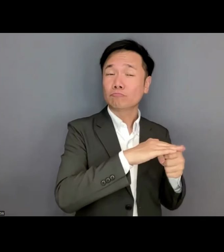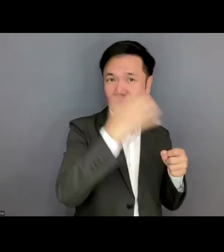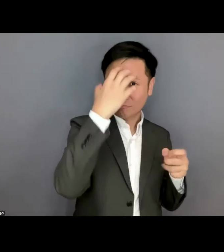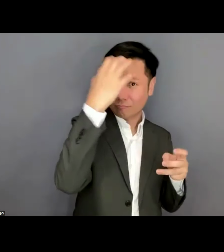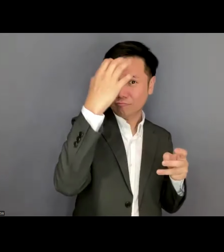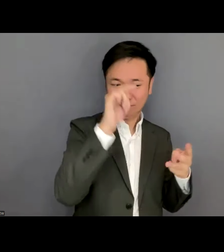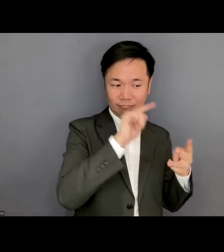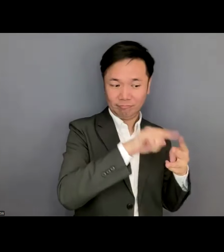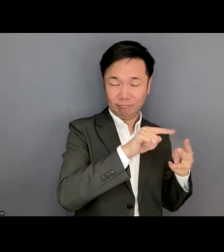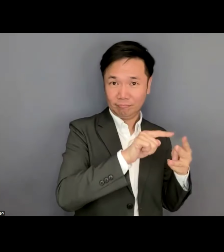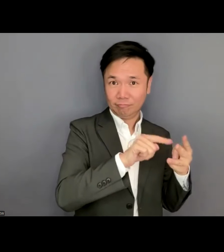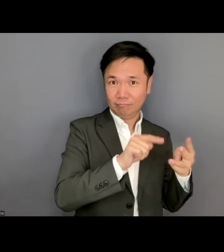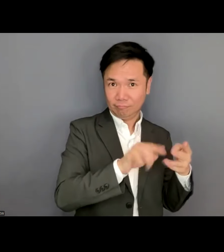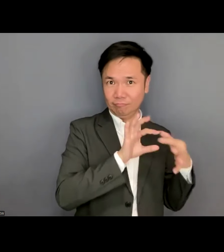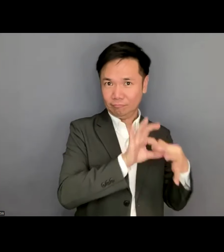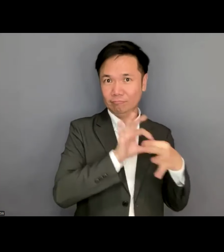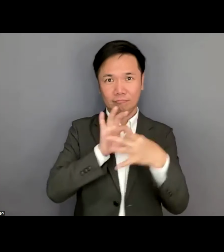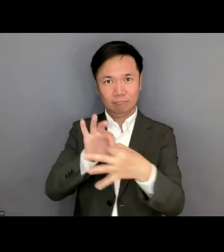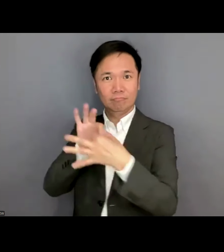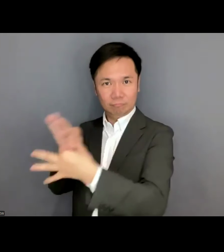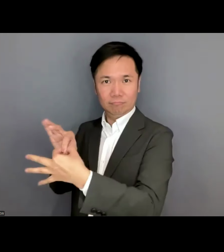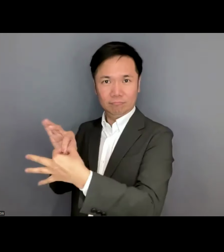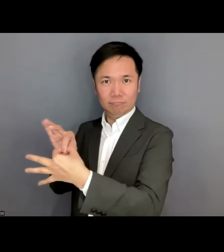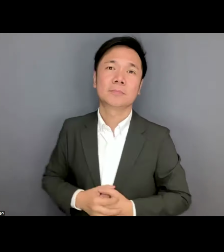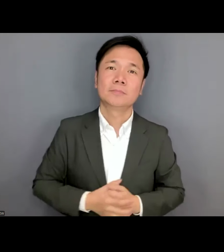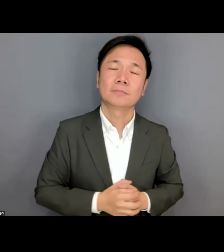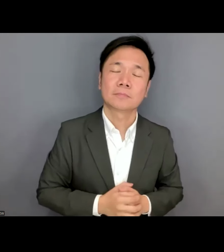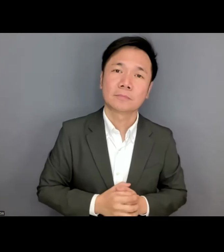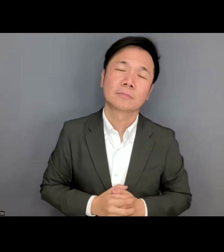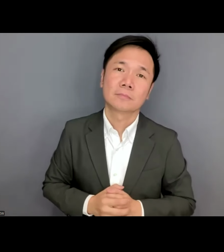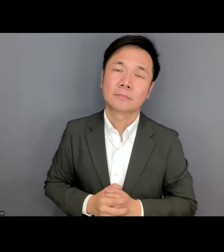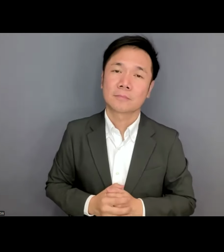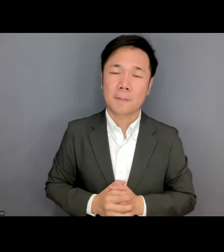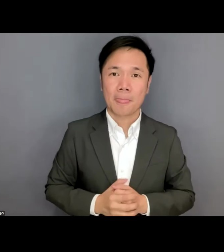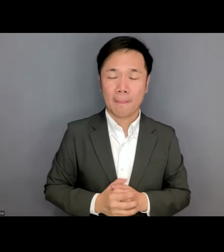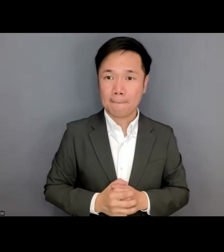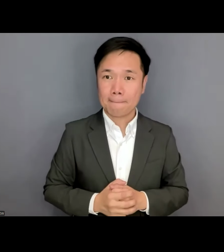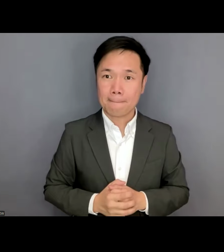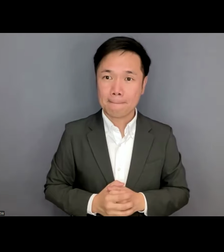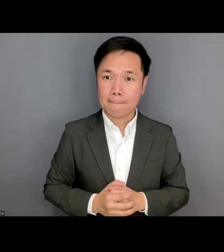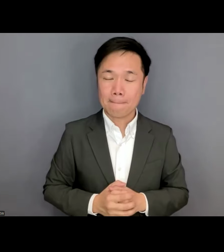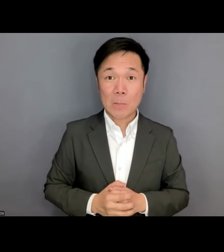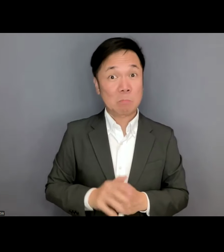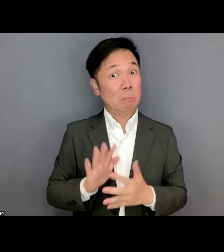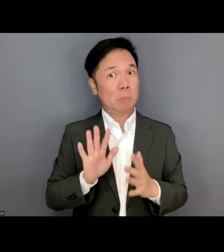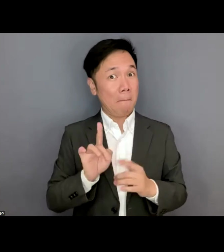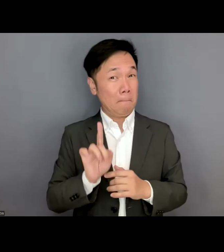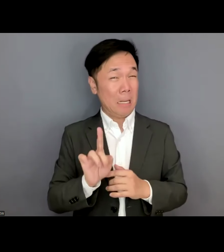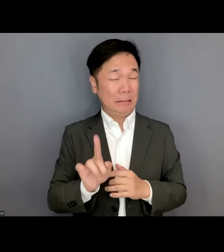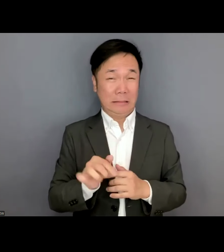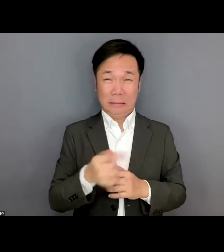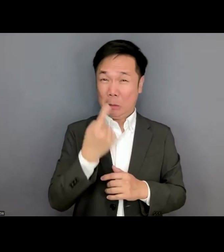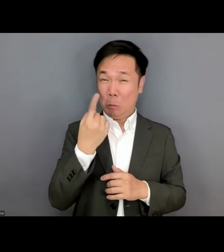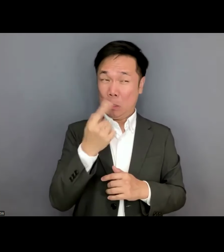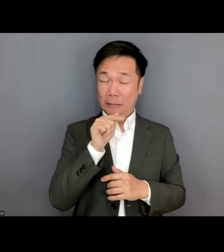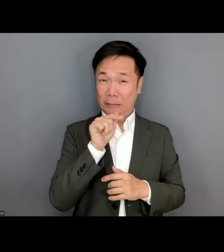nous above intéresse all aussi, of c'est that, que we are les États ont dit interested qu'il faut qu'ils into the redoublent thing leurs that the efforts states have pour